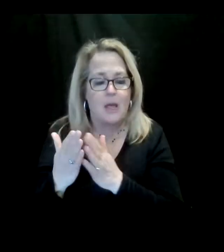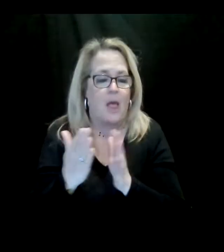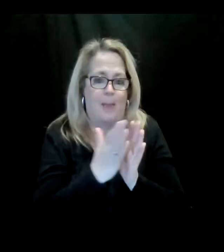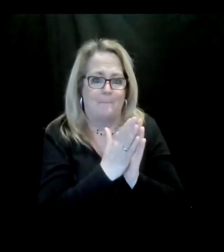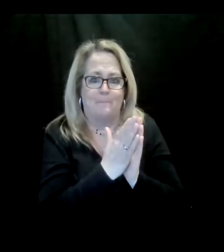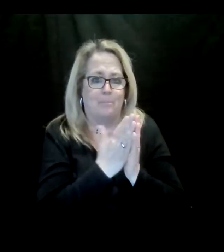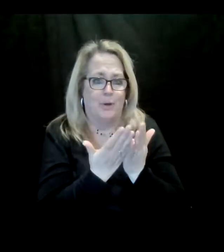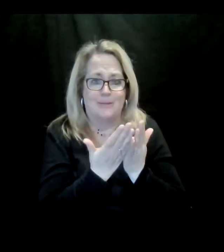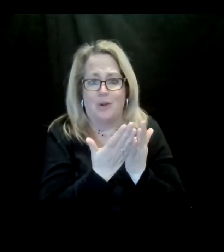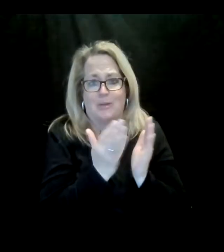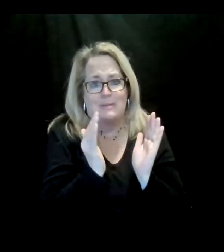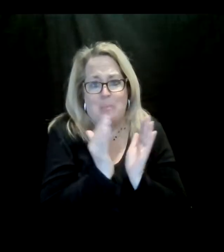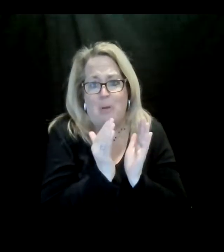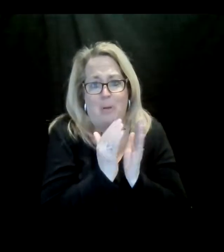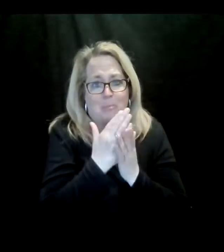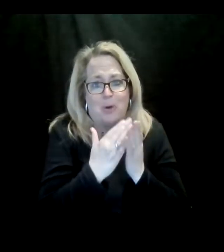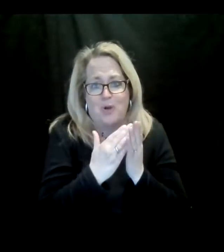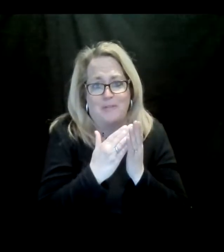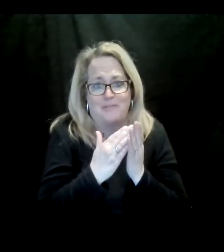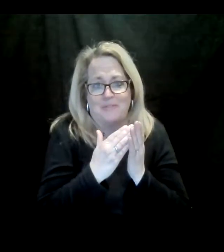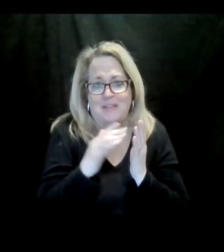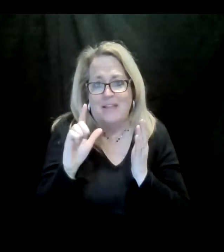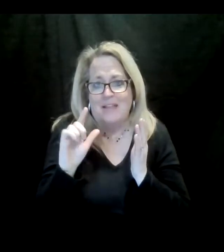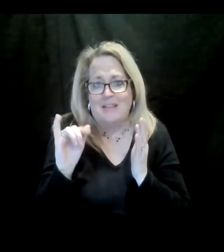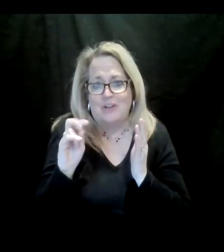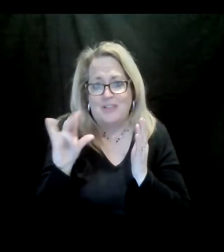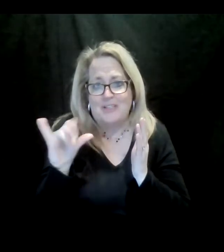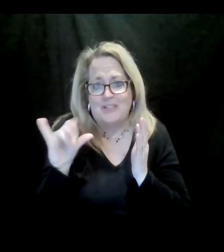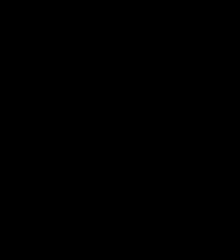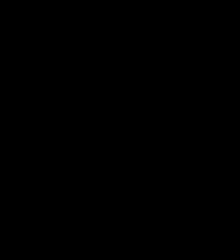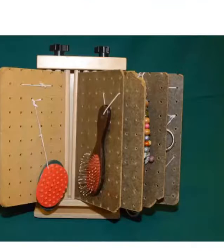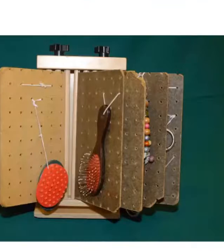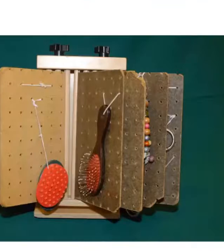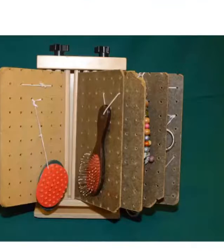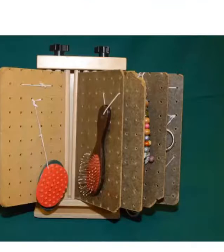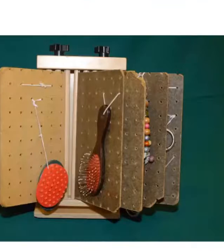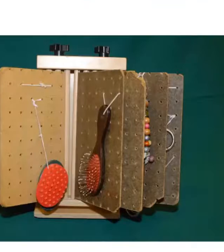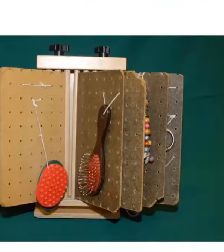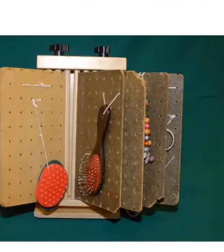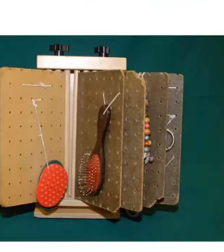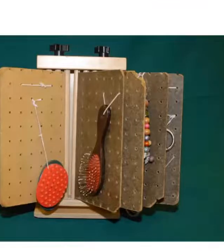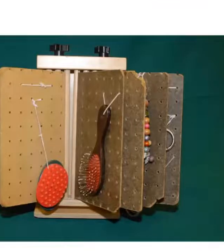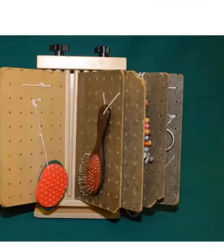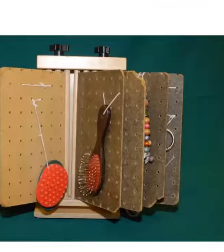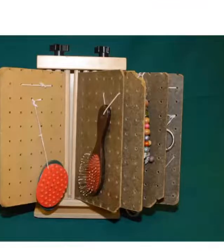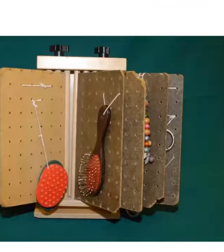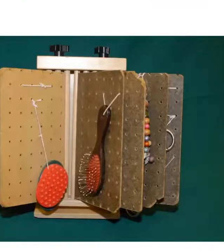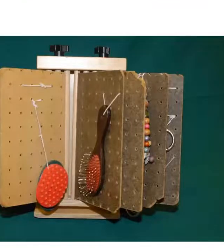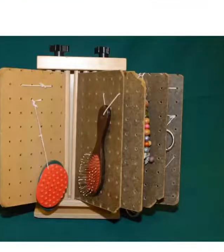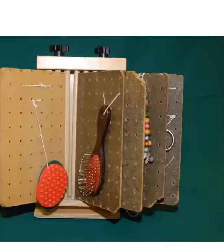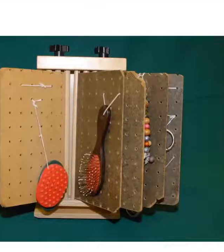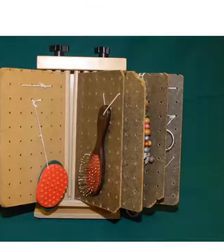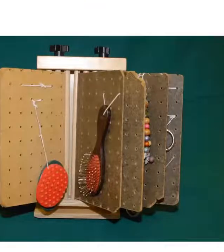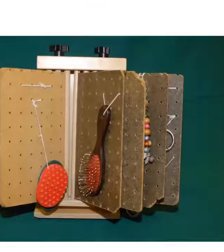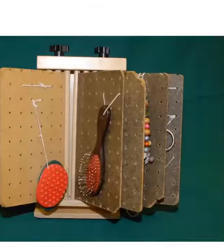rather small aspect of literacy. But here are some illustrations of some book adaptations when we take a look